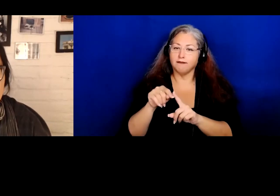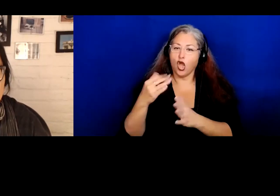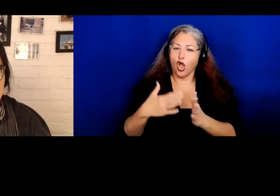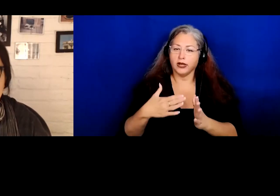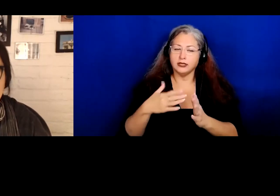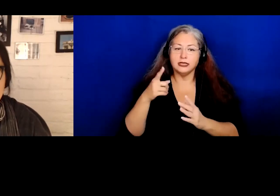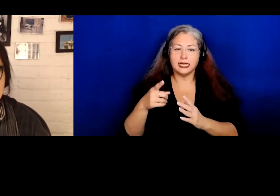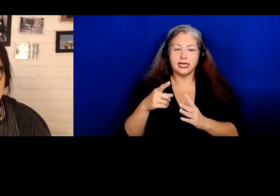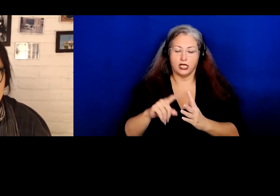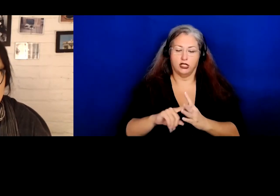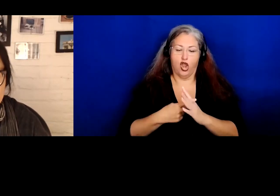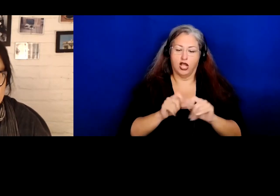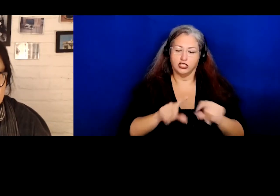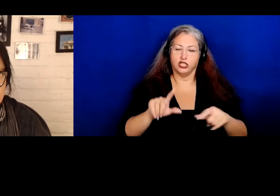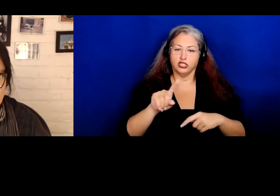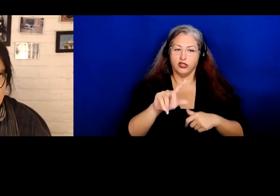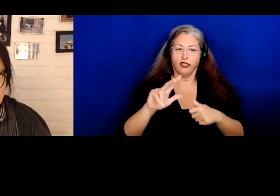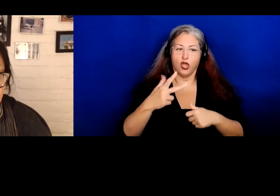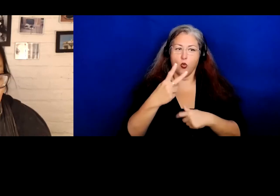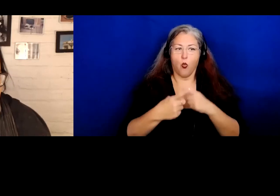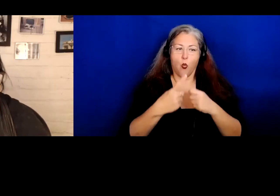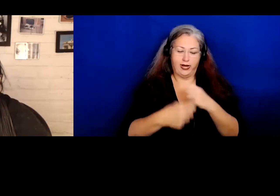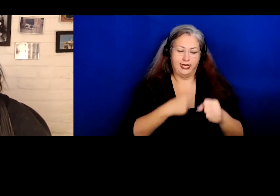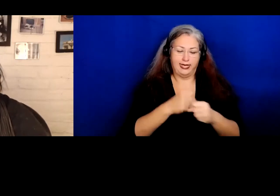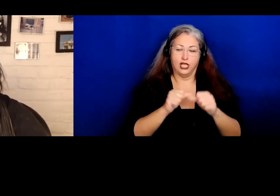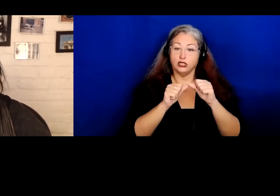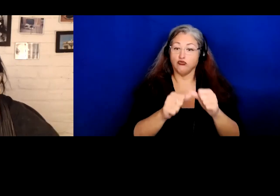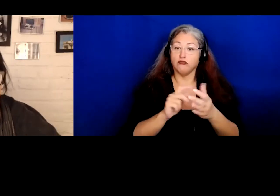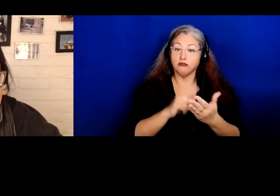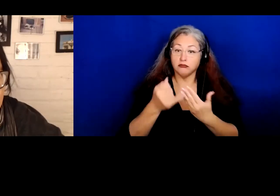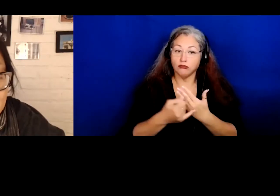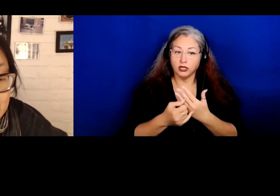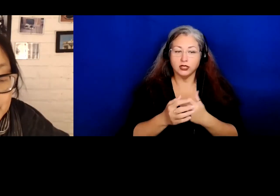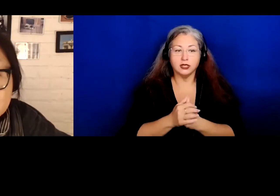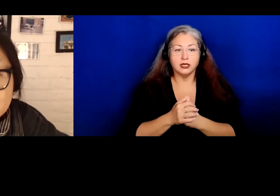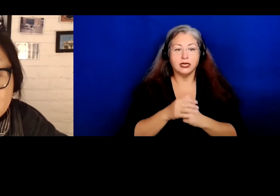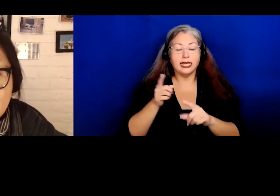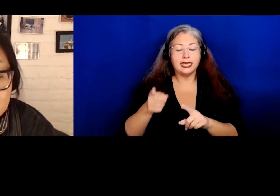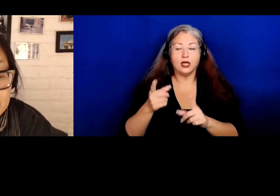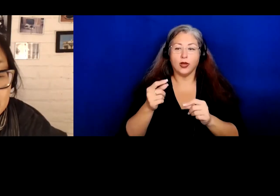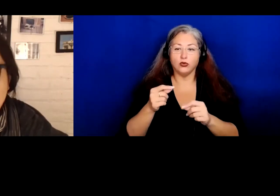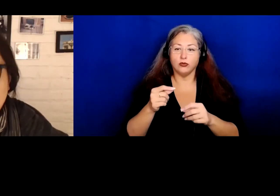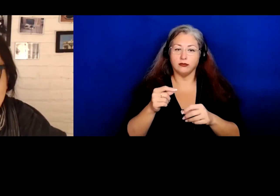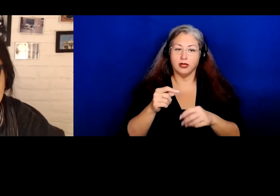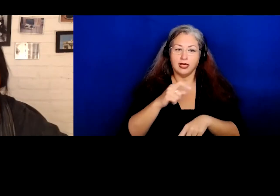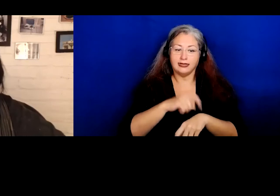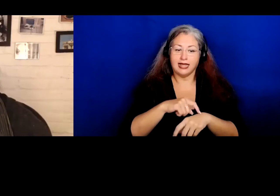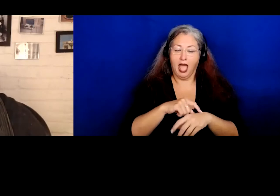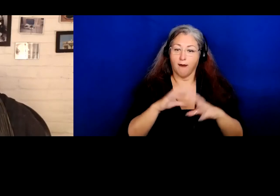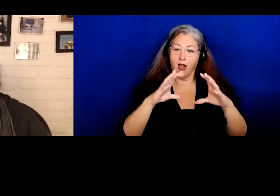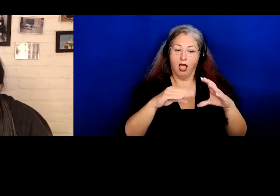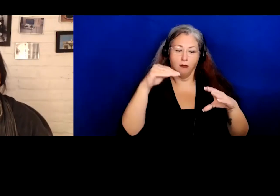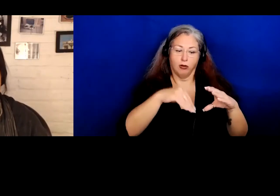launched his third one-year durational project, which is that he punched a time clock on the